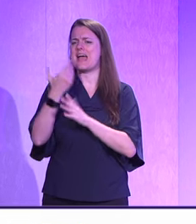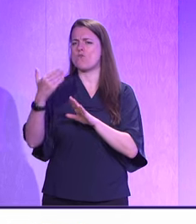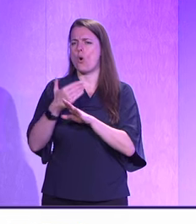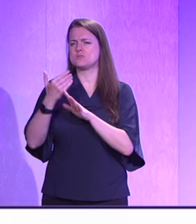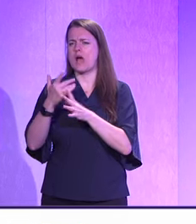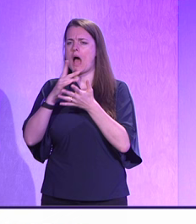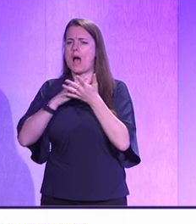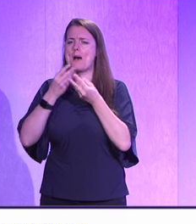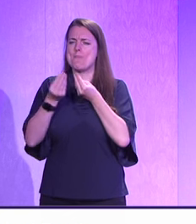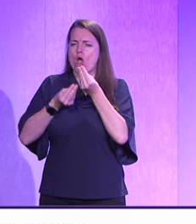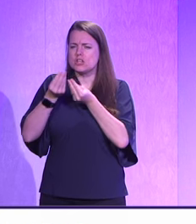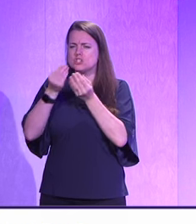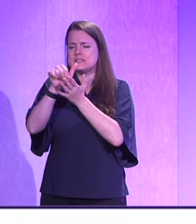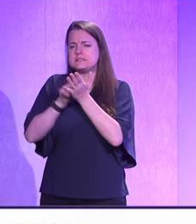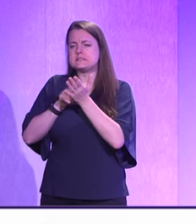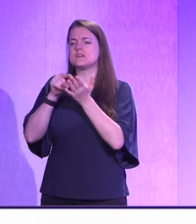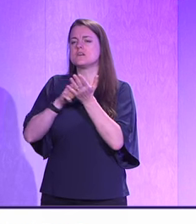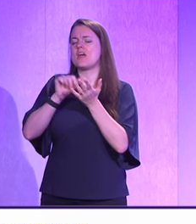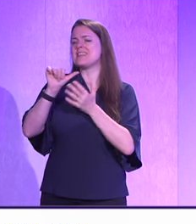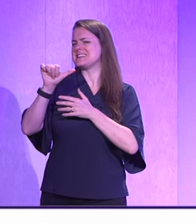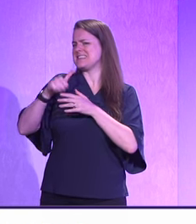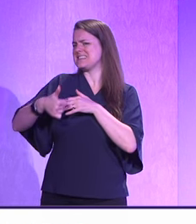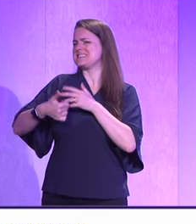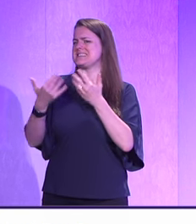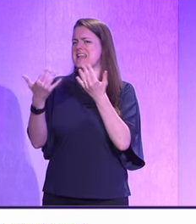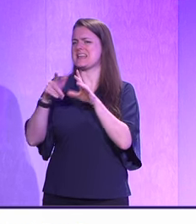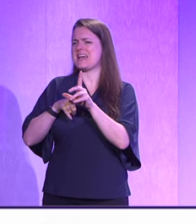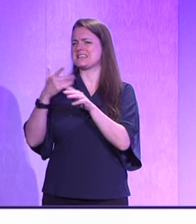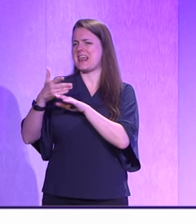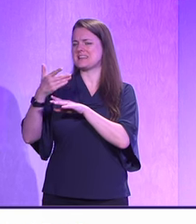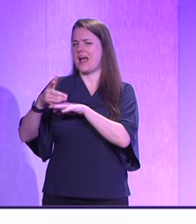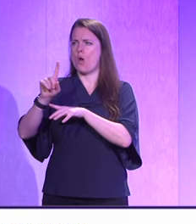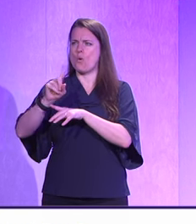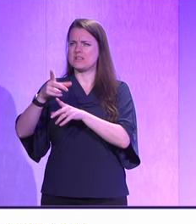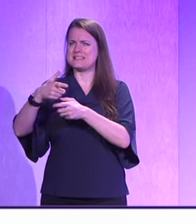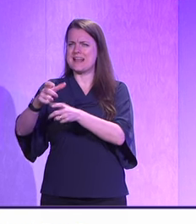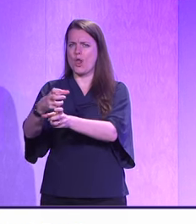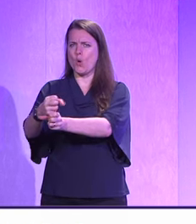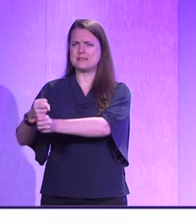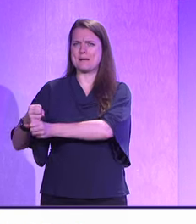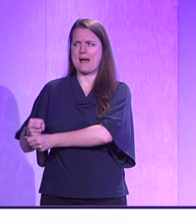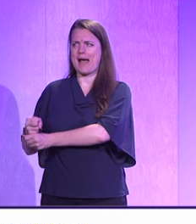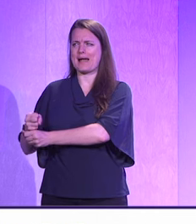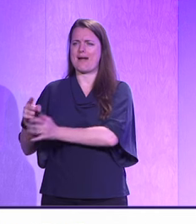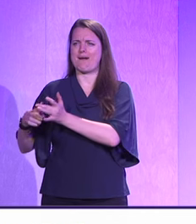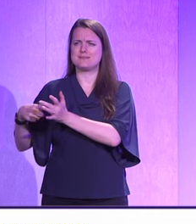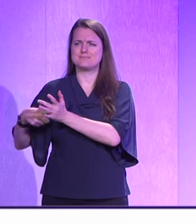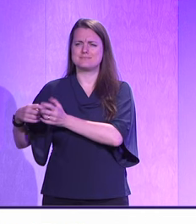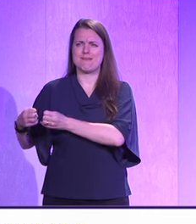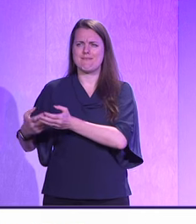precursor, what is holding back lower performing organizations from improving their IT delivery